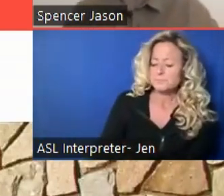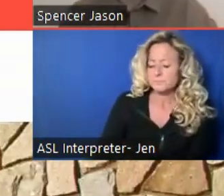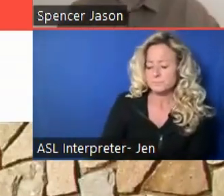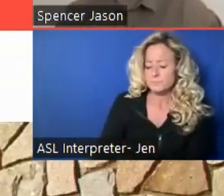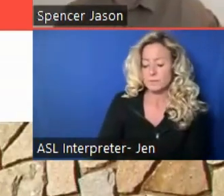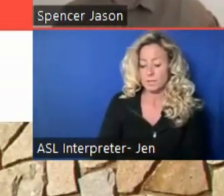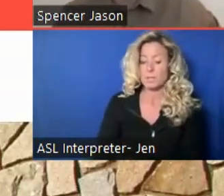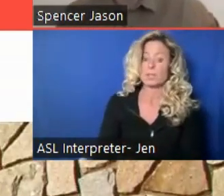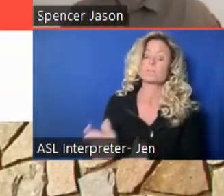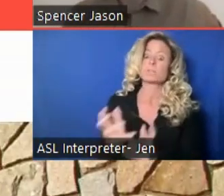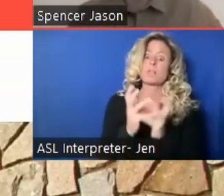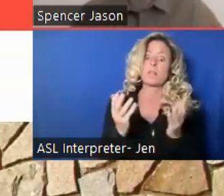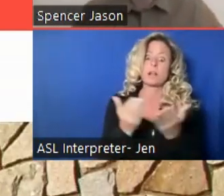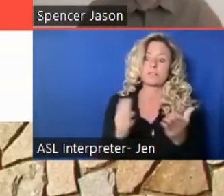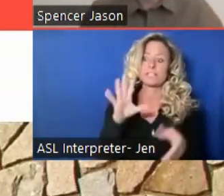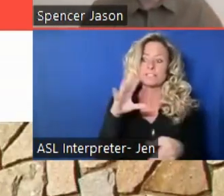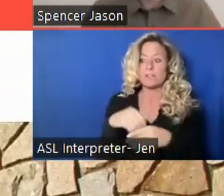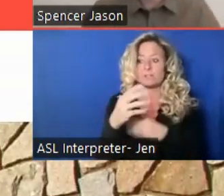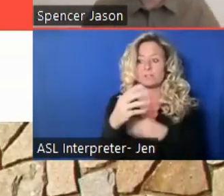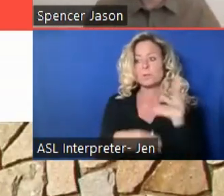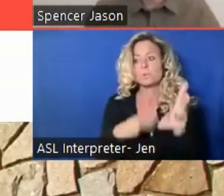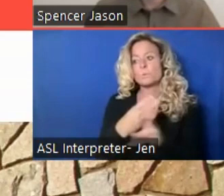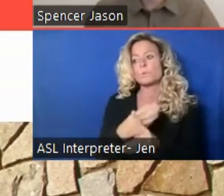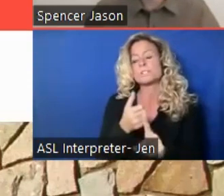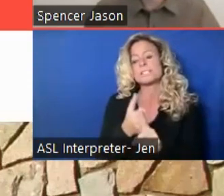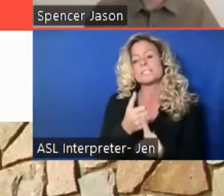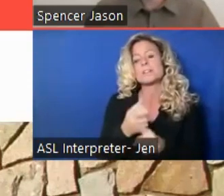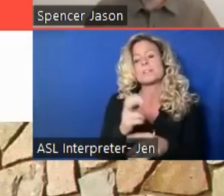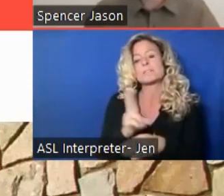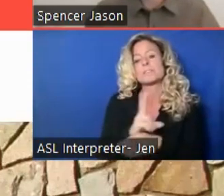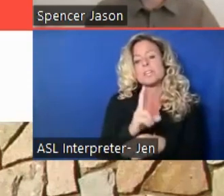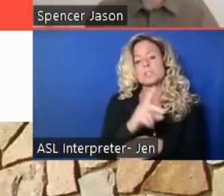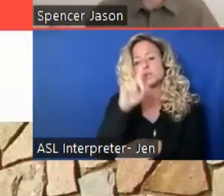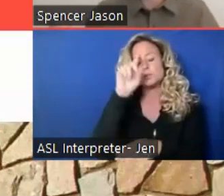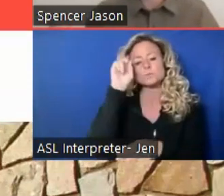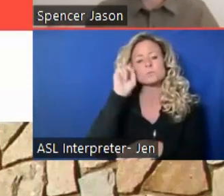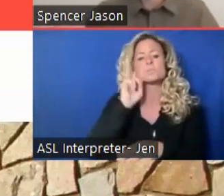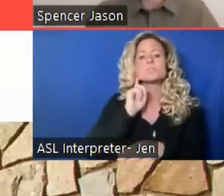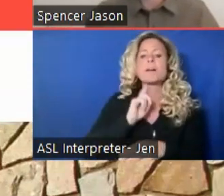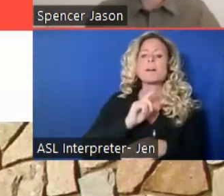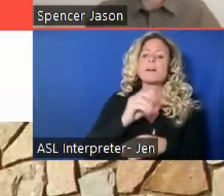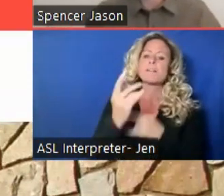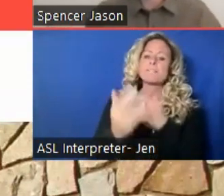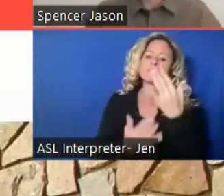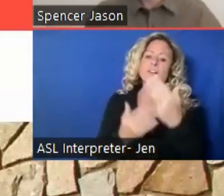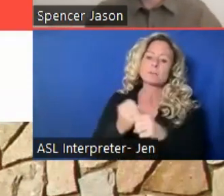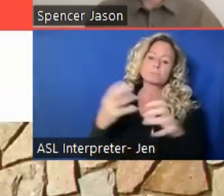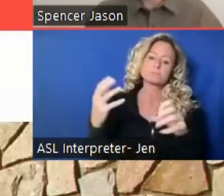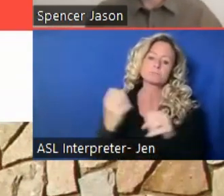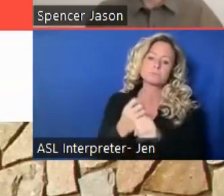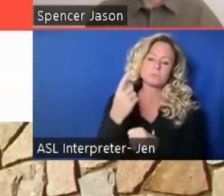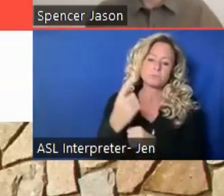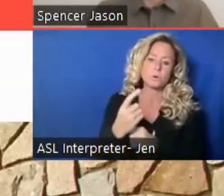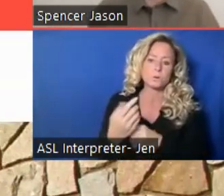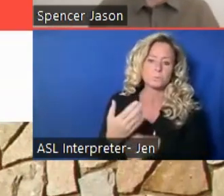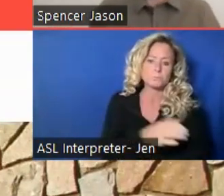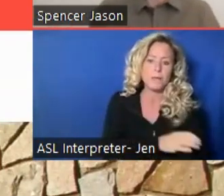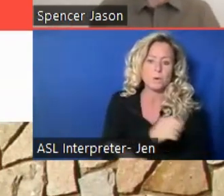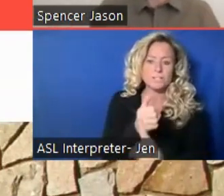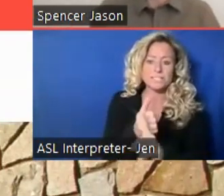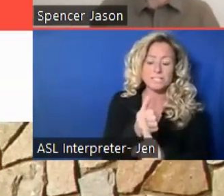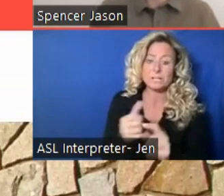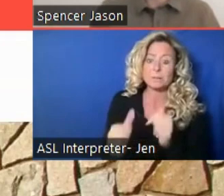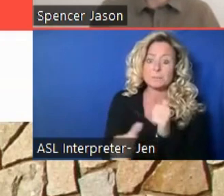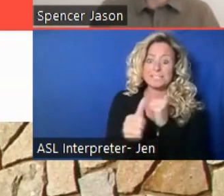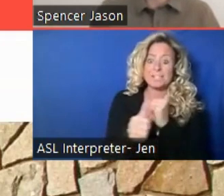a lot of things in this world that use fire combustion for power, right? It's incredibly